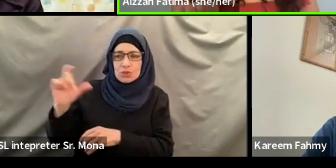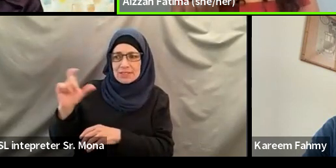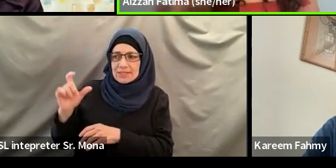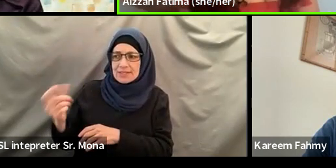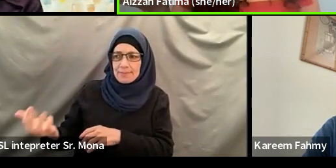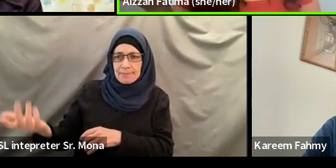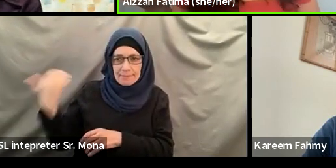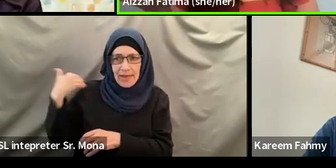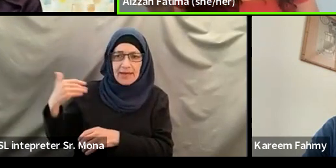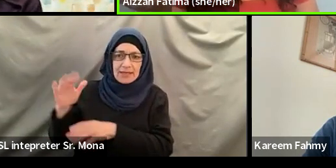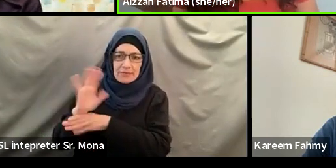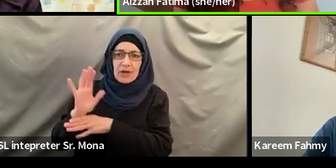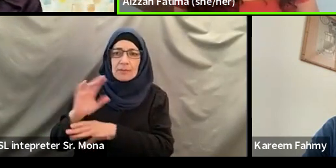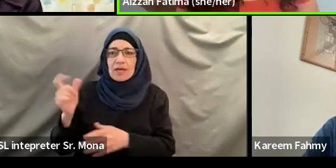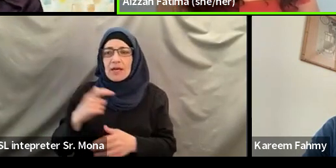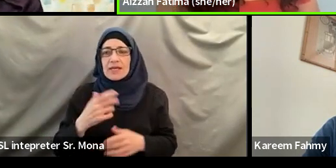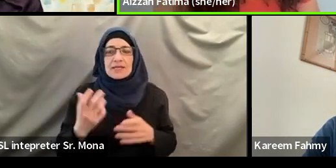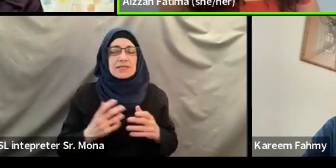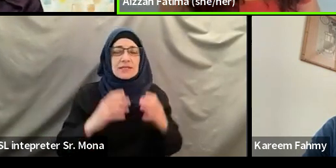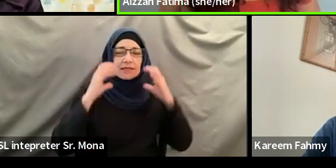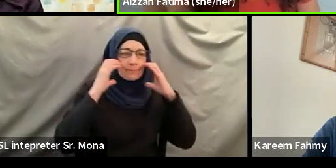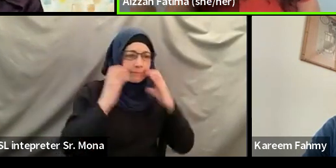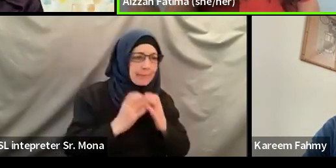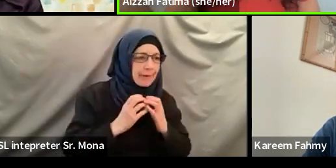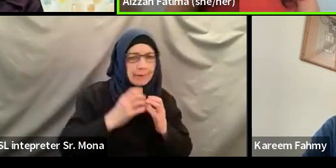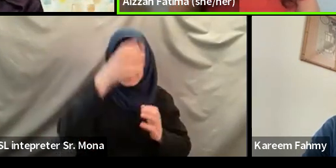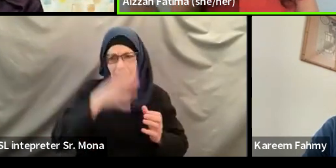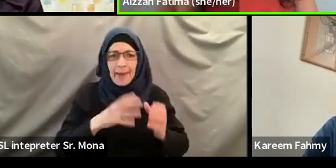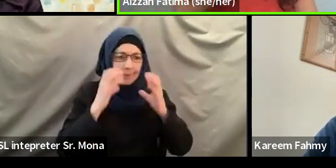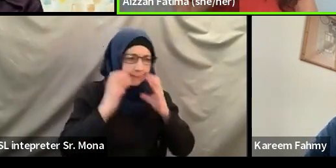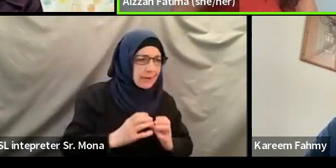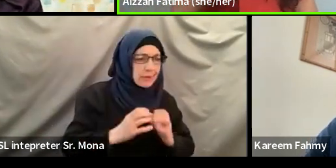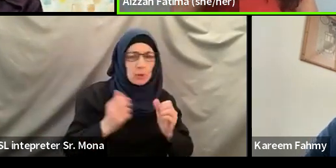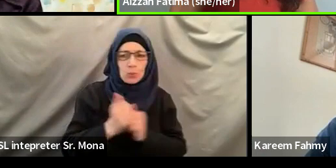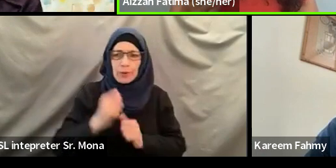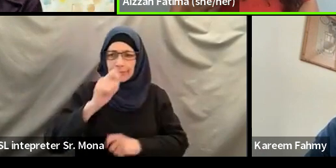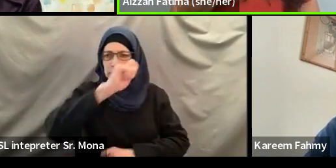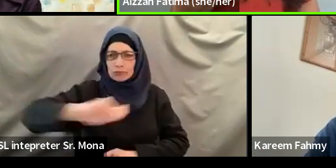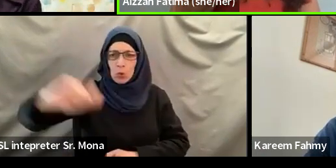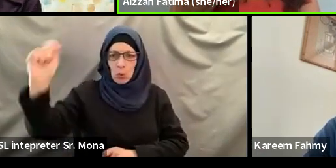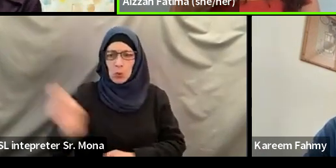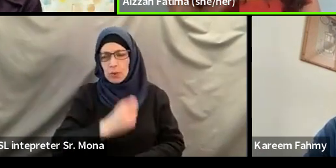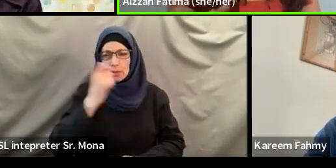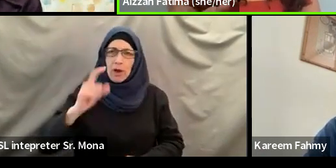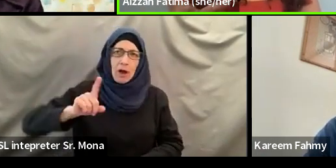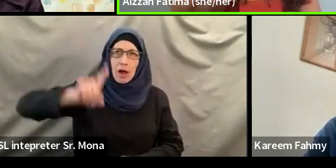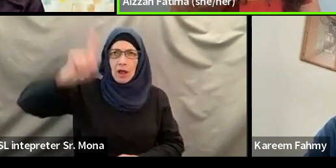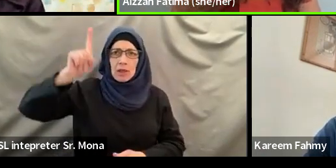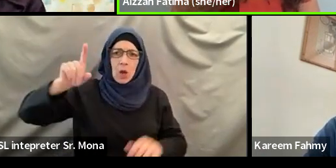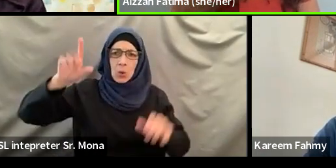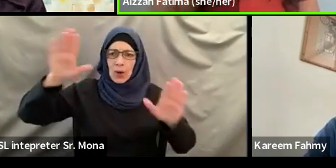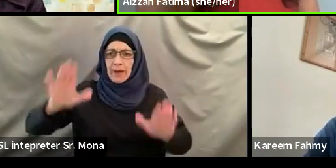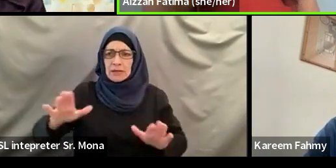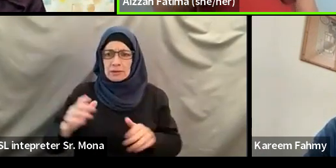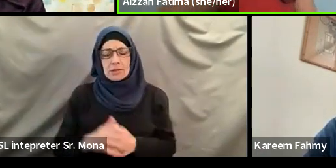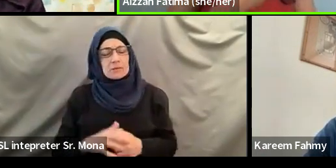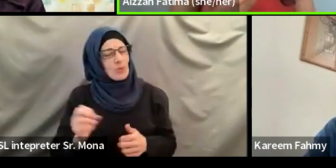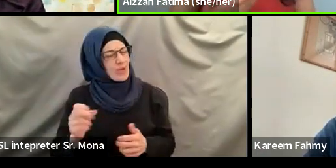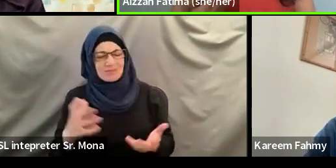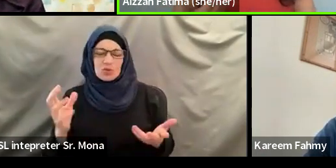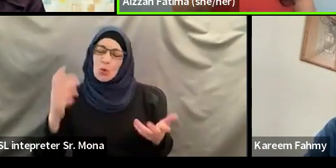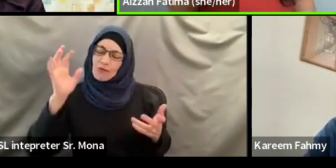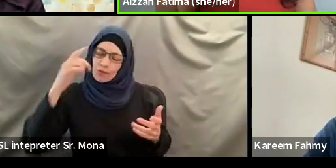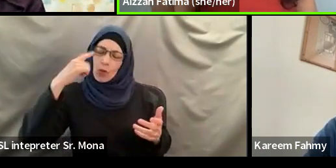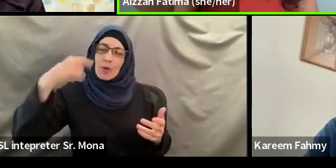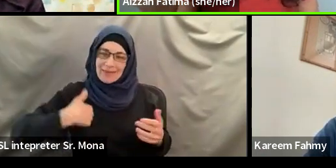and a sword going Allahu Akbar, you know, and people just thought that was Muslim. So for me, it was an act of activism to be like, this is what I